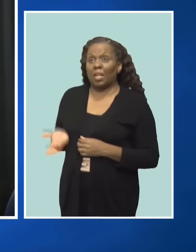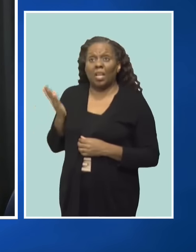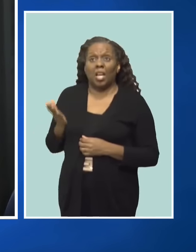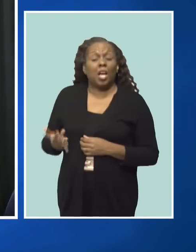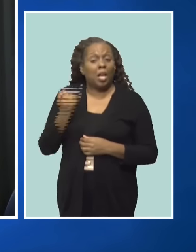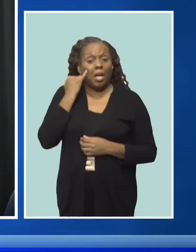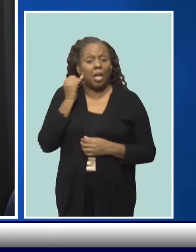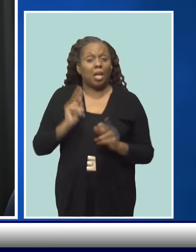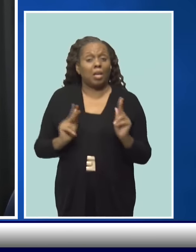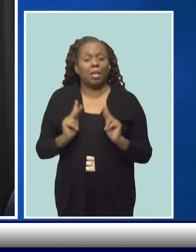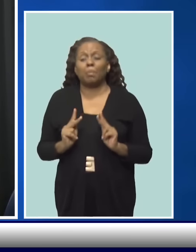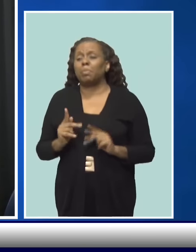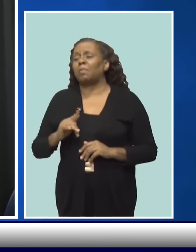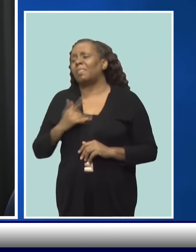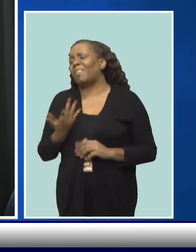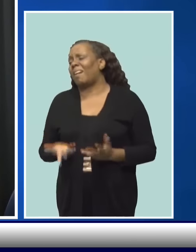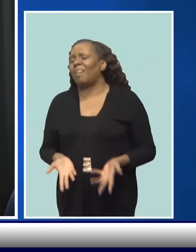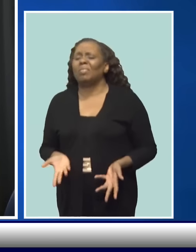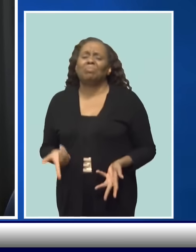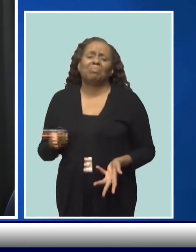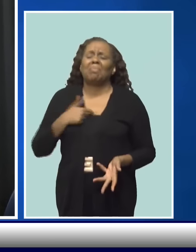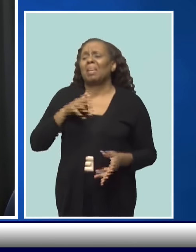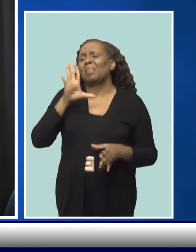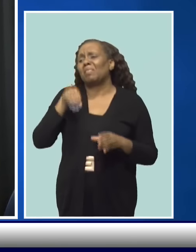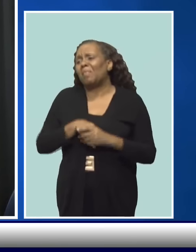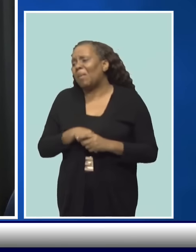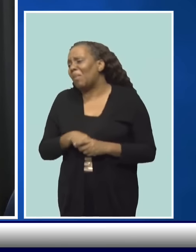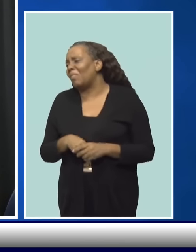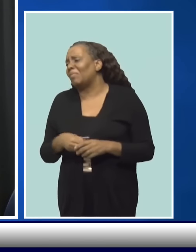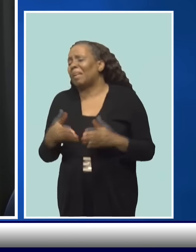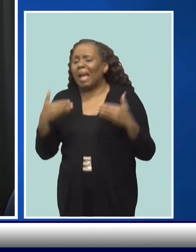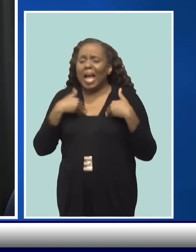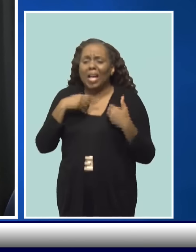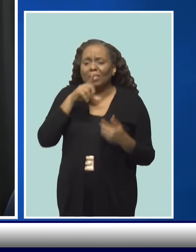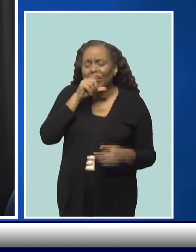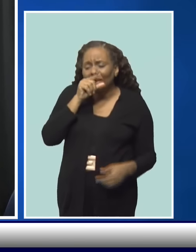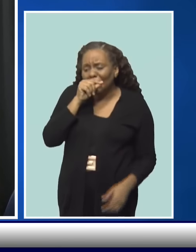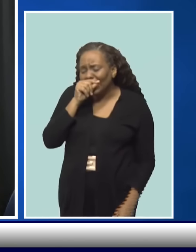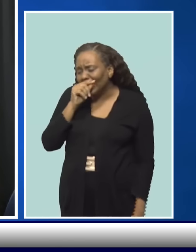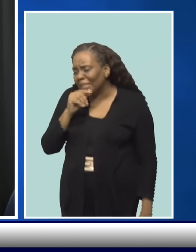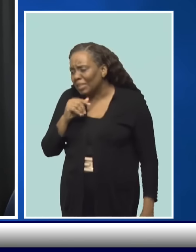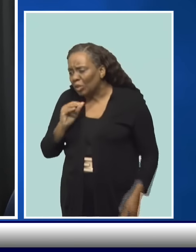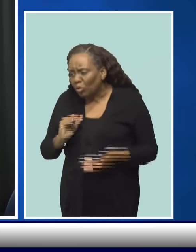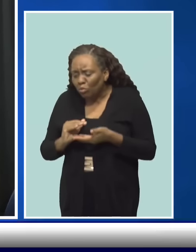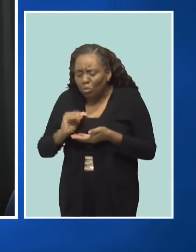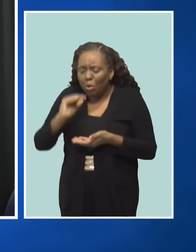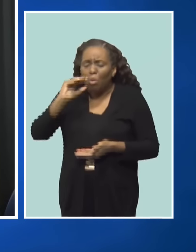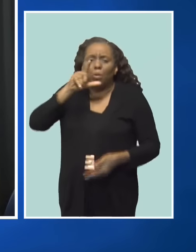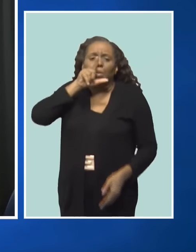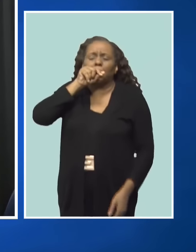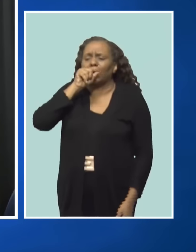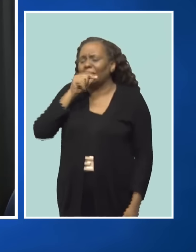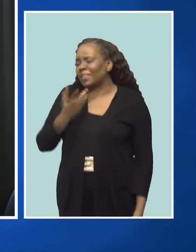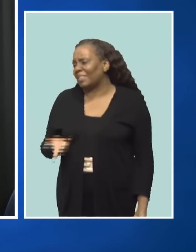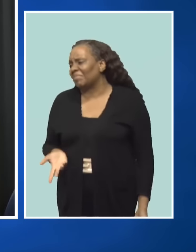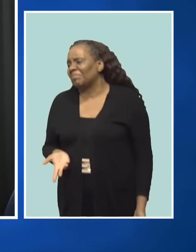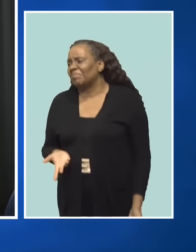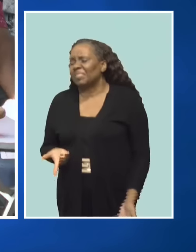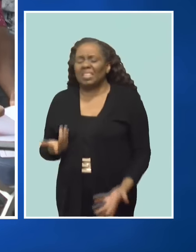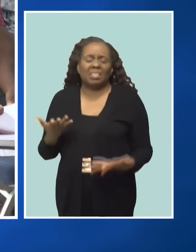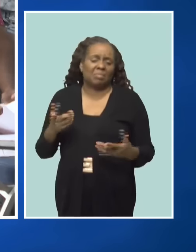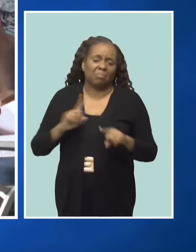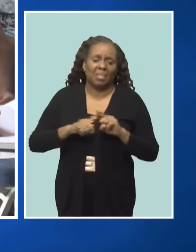feel that it is all gloom and doom. But you will find more people coming forward if the conversation